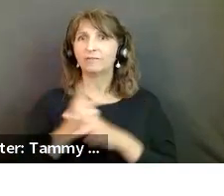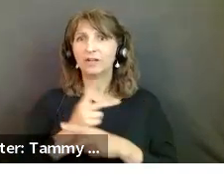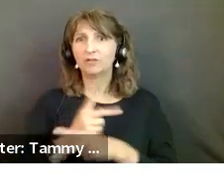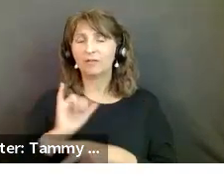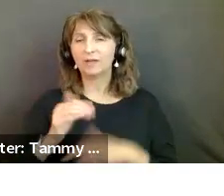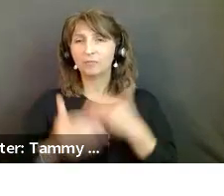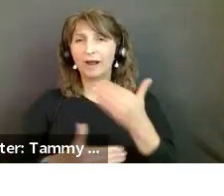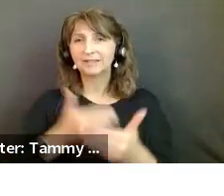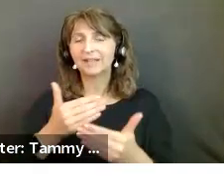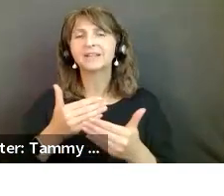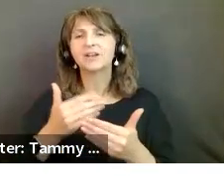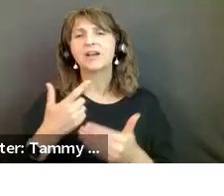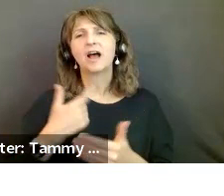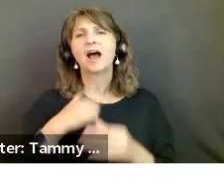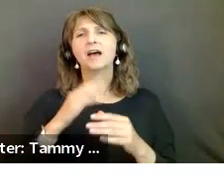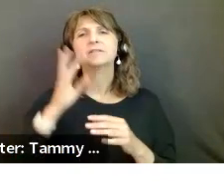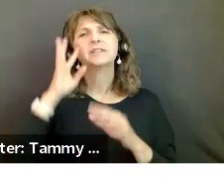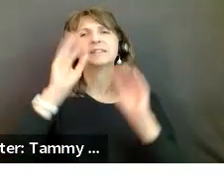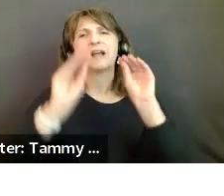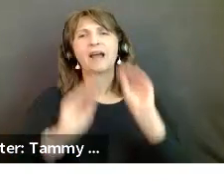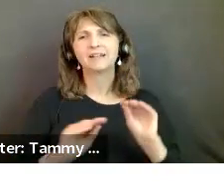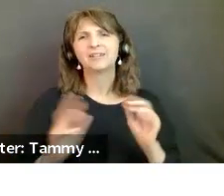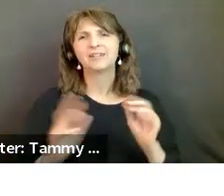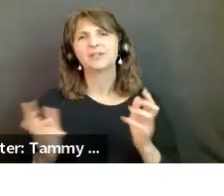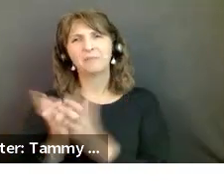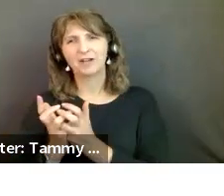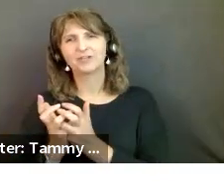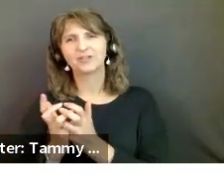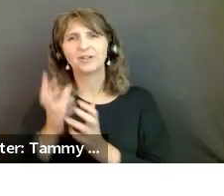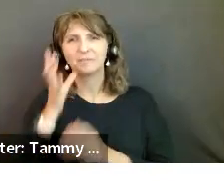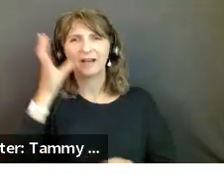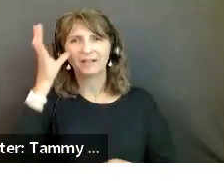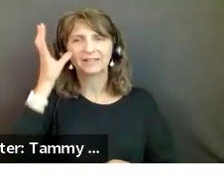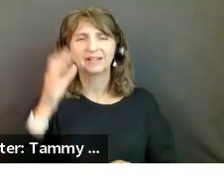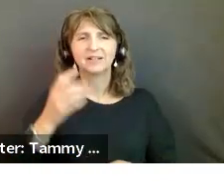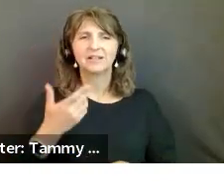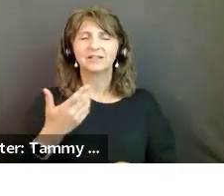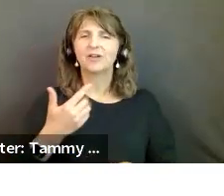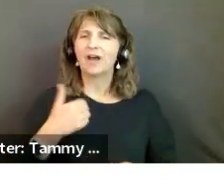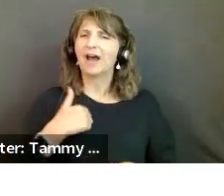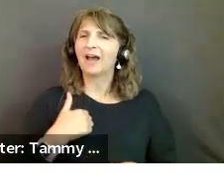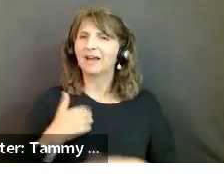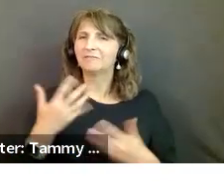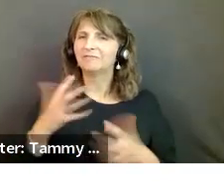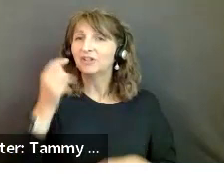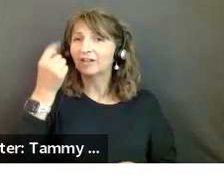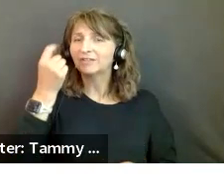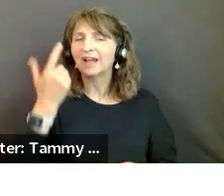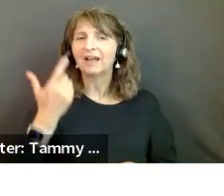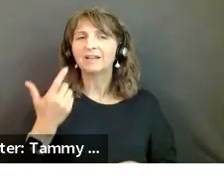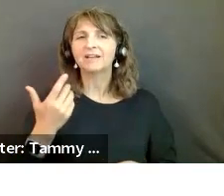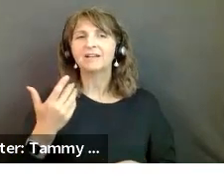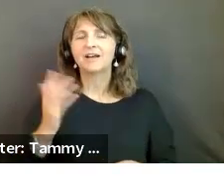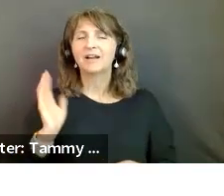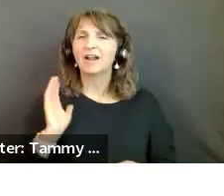son. So so it's coming from a place of understanding, and we hope compassion, and